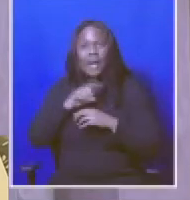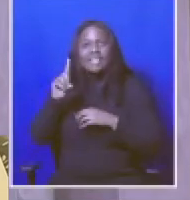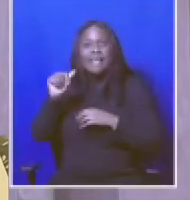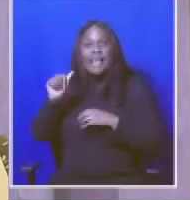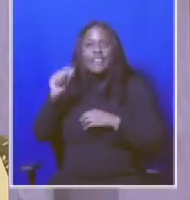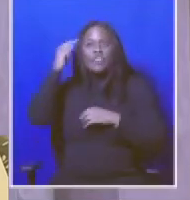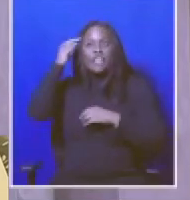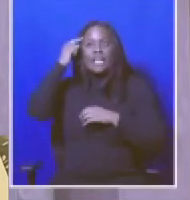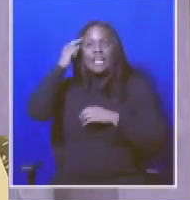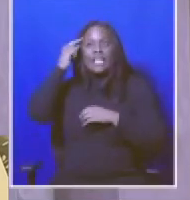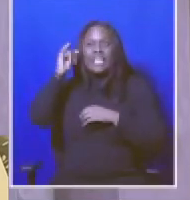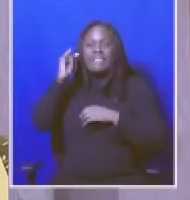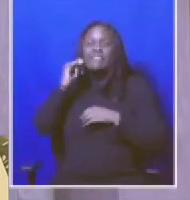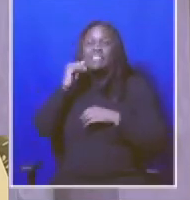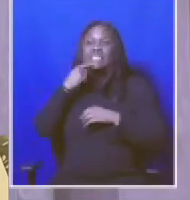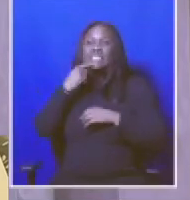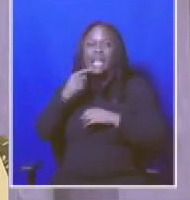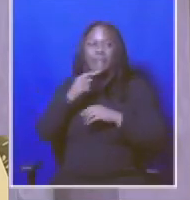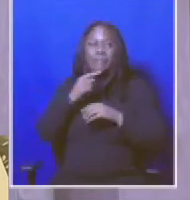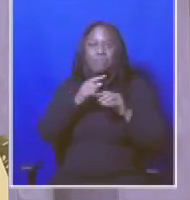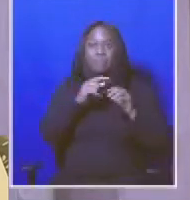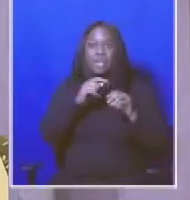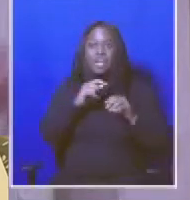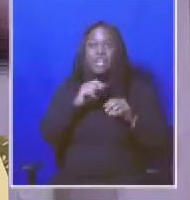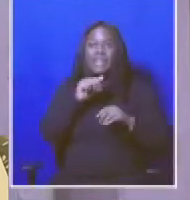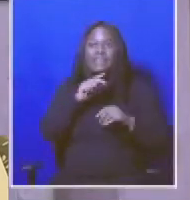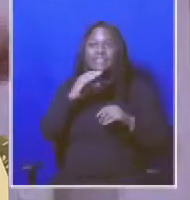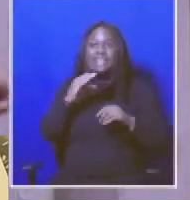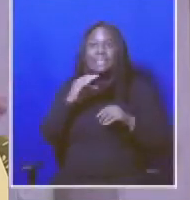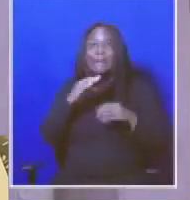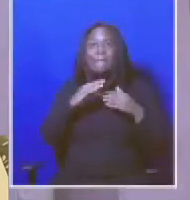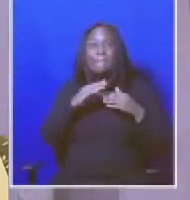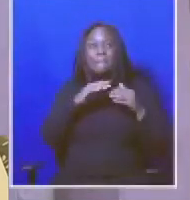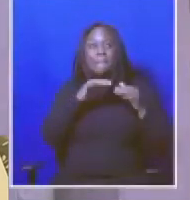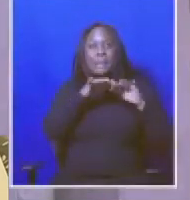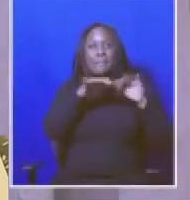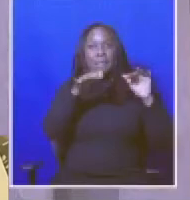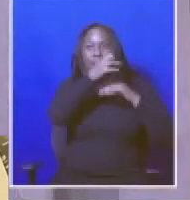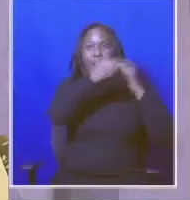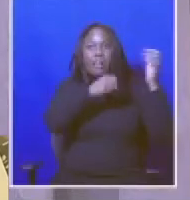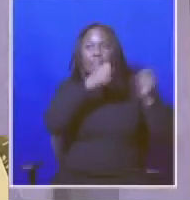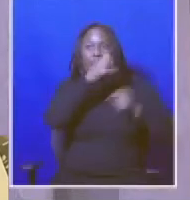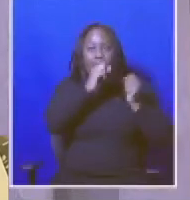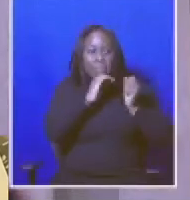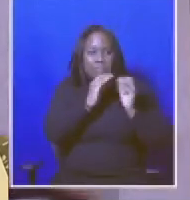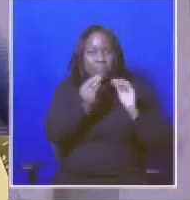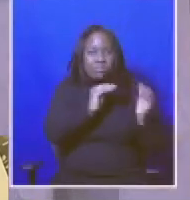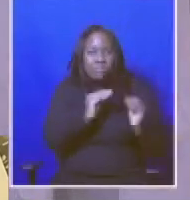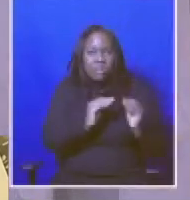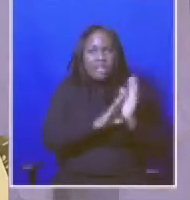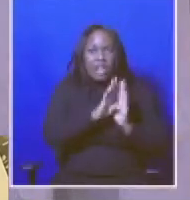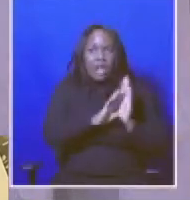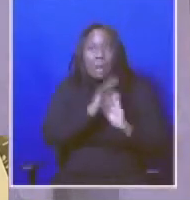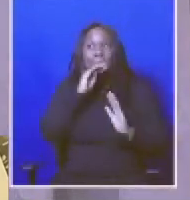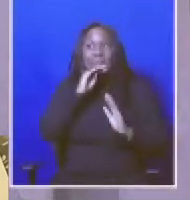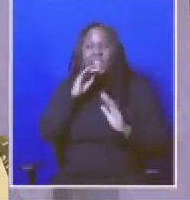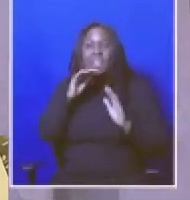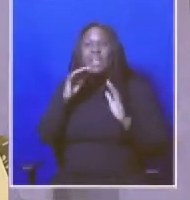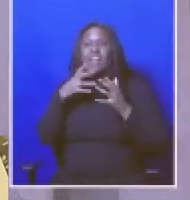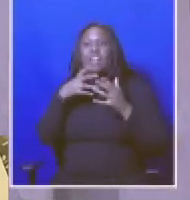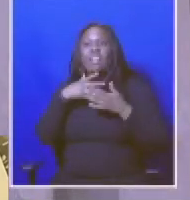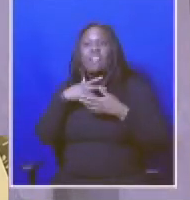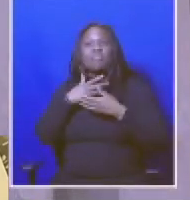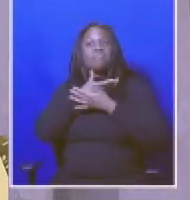when you talk about cadre development and deployment, you just go fetch someone in the streets and say, go there. No.